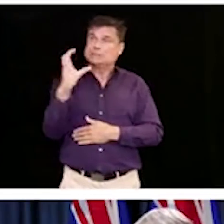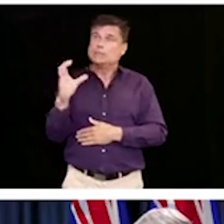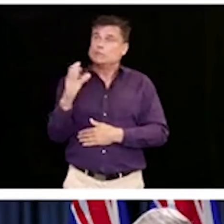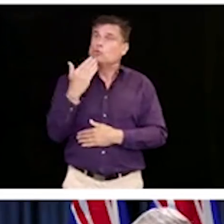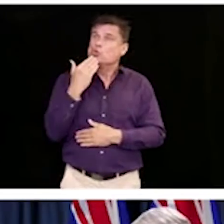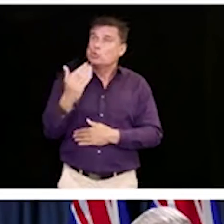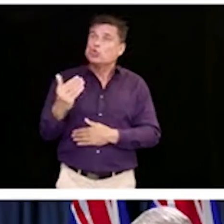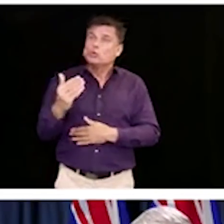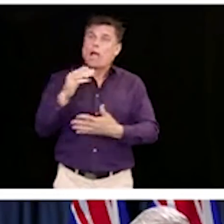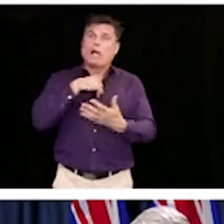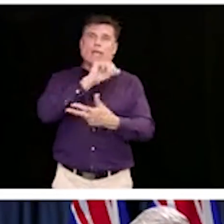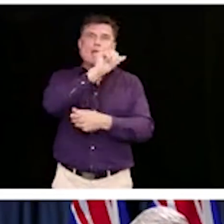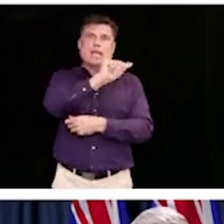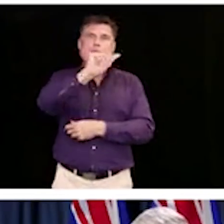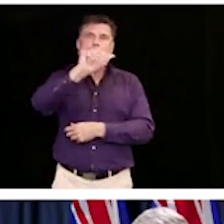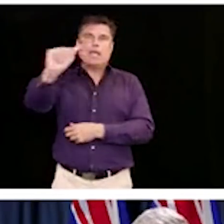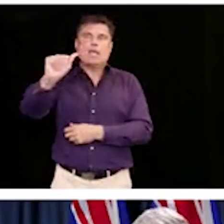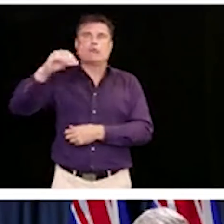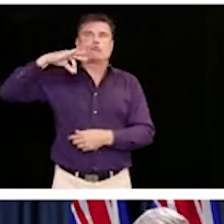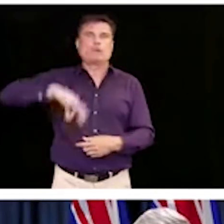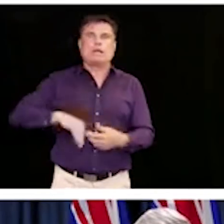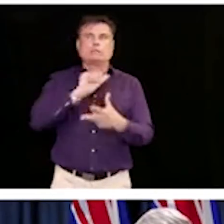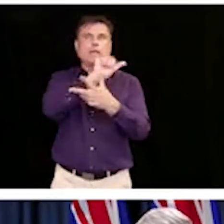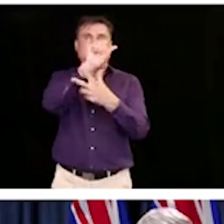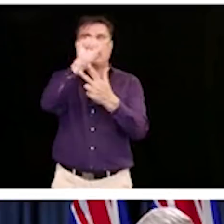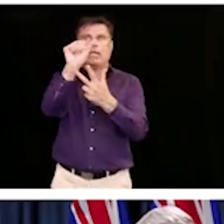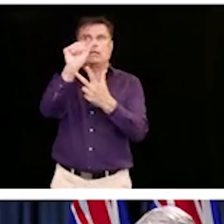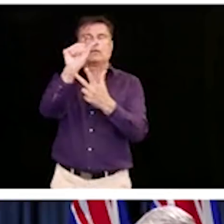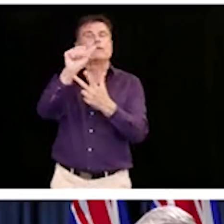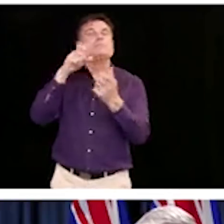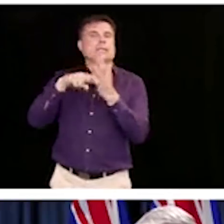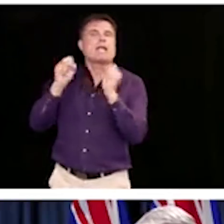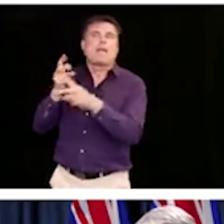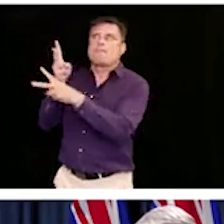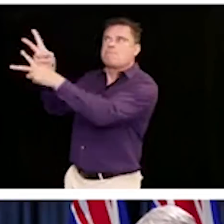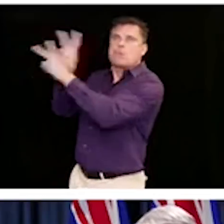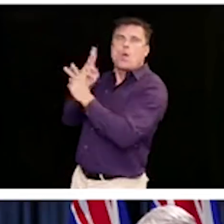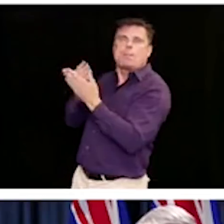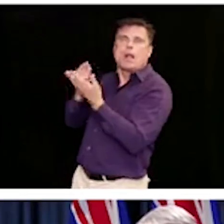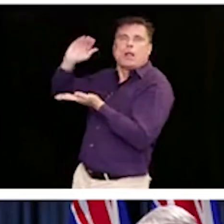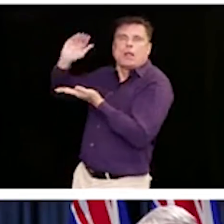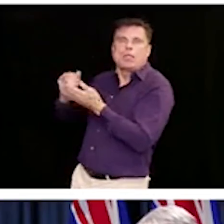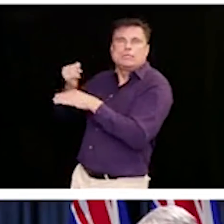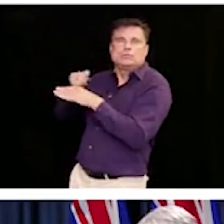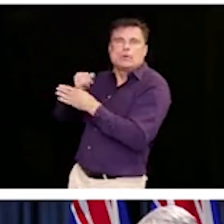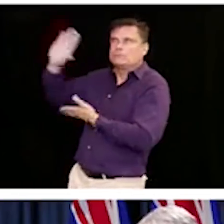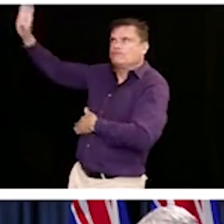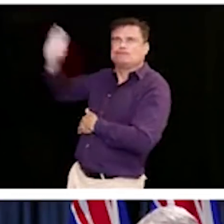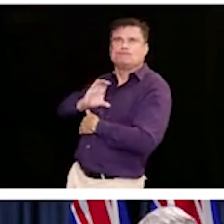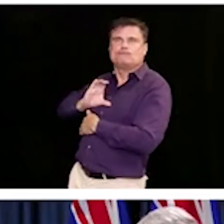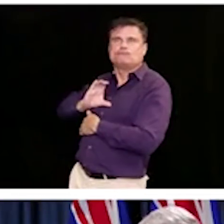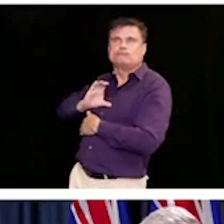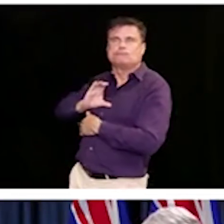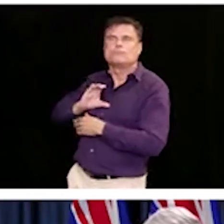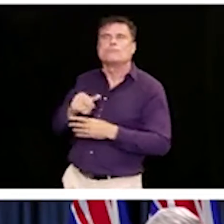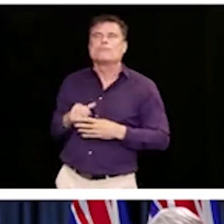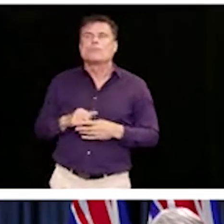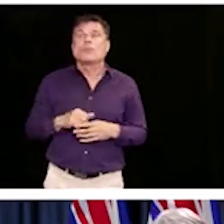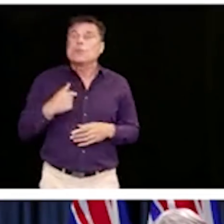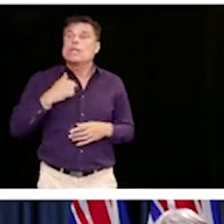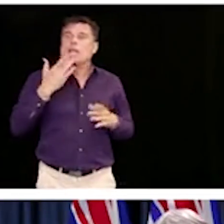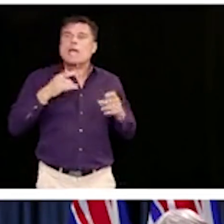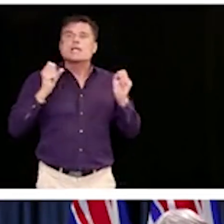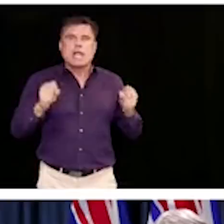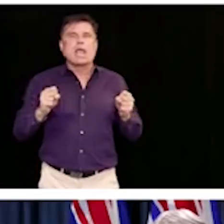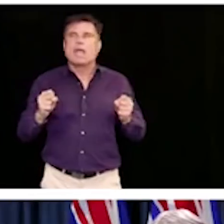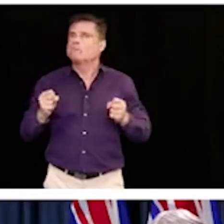metrics and credit ratings compared to other provinces in Canada, which again puts us in a very good position to be able to deal with the recovery. Next slide.